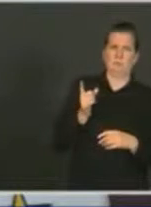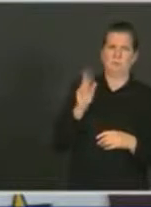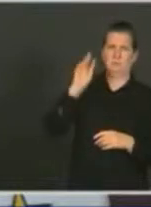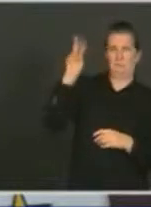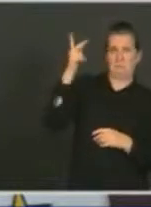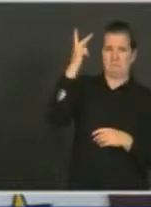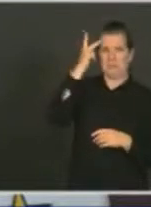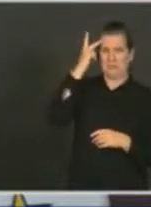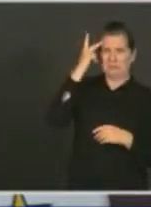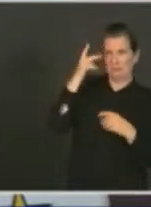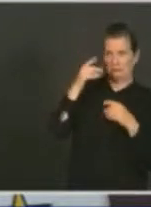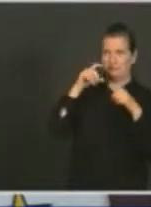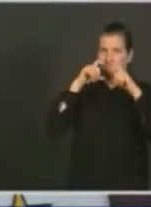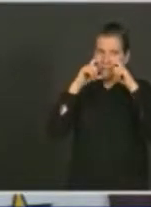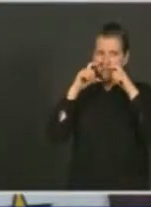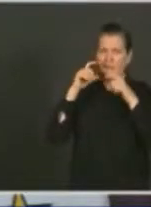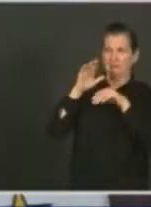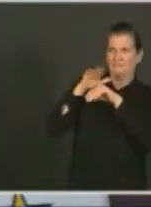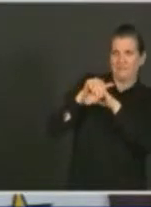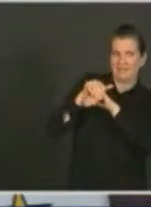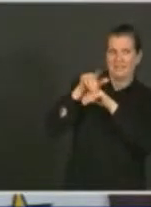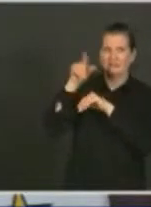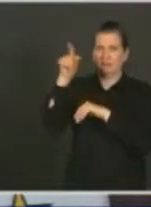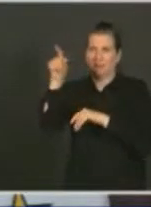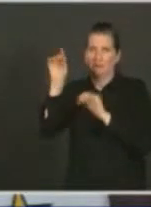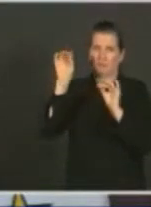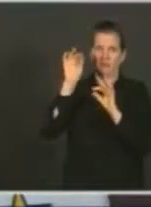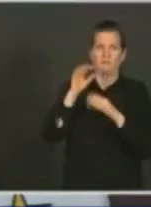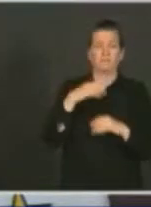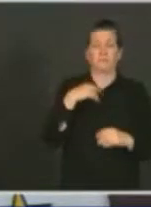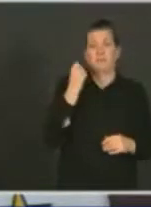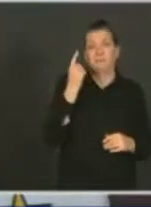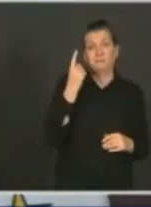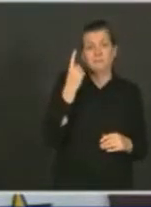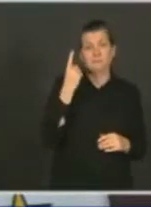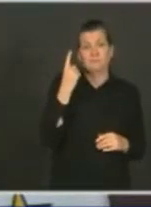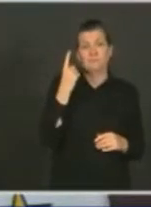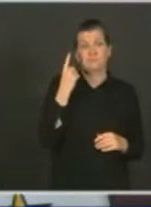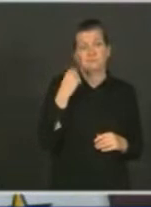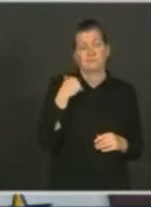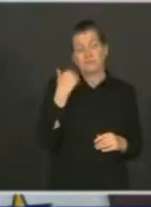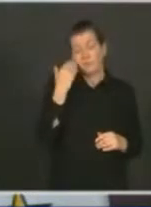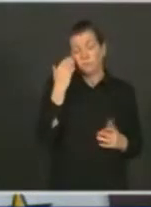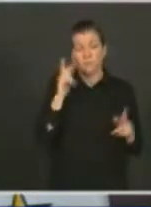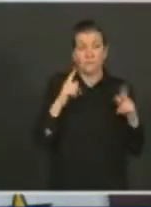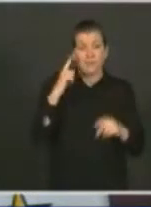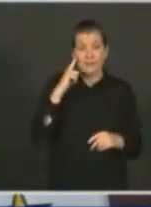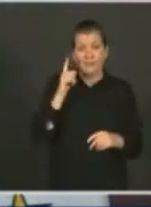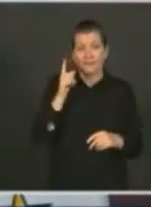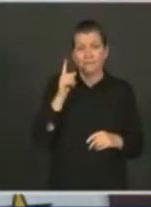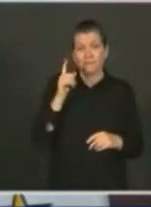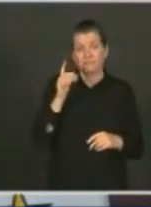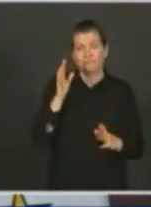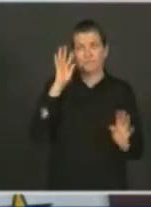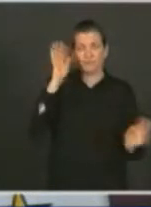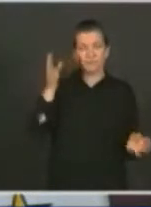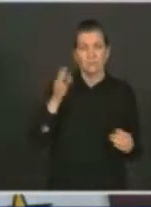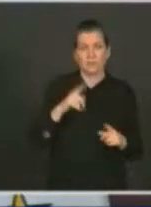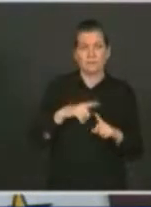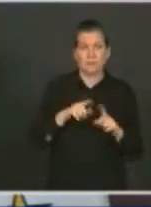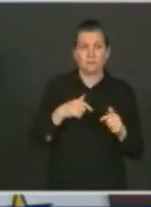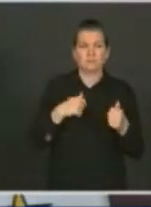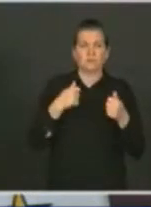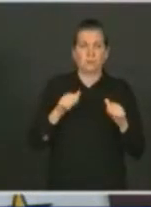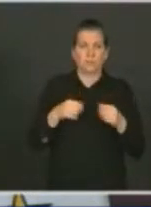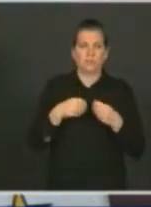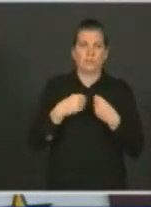The vaccine is becoming political. And I am trying to do everything I can to just get people focused on the facts and the science. And I have